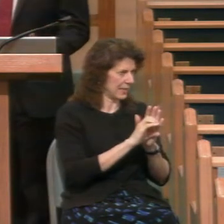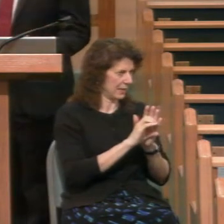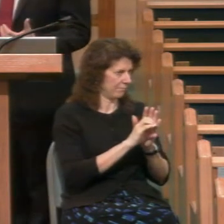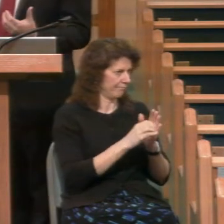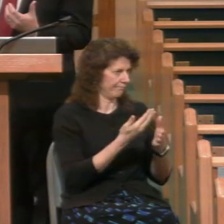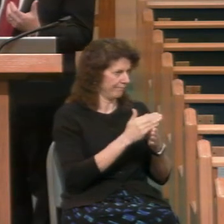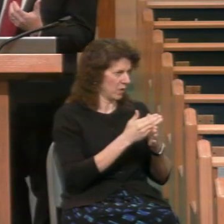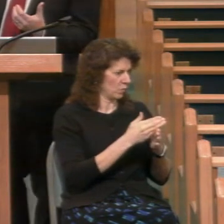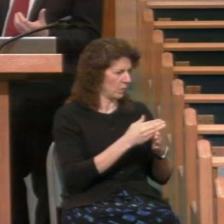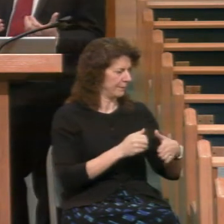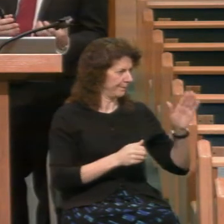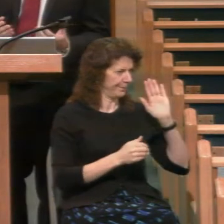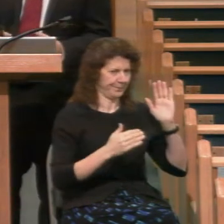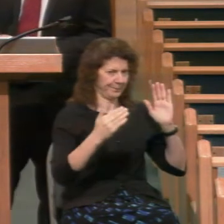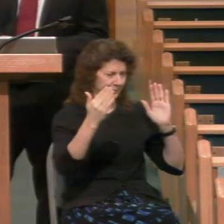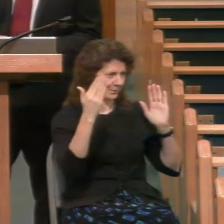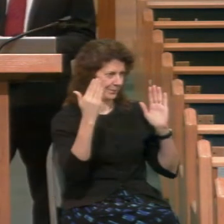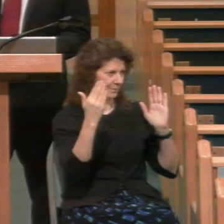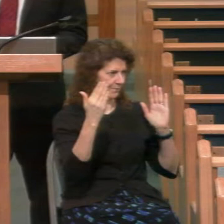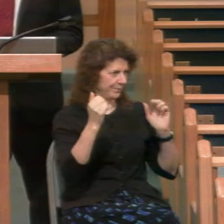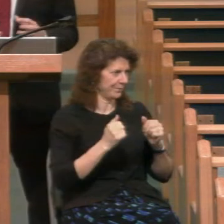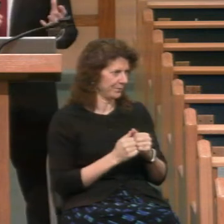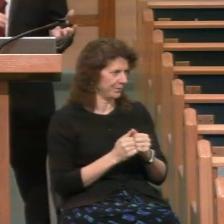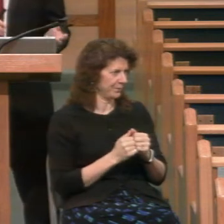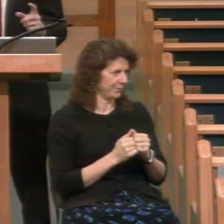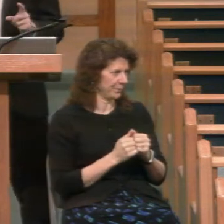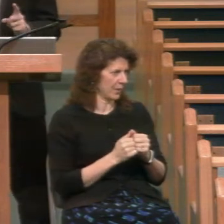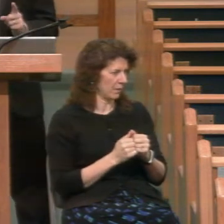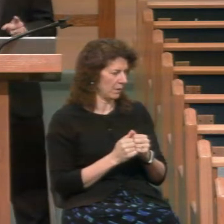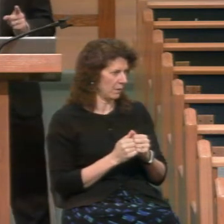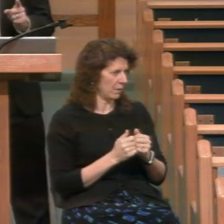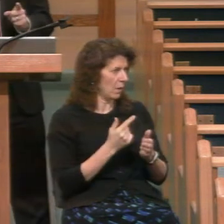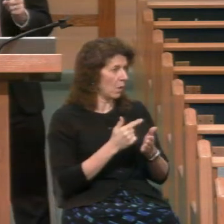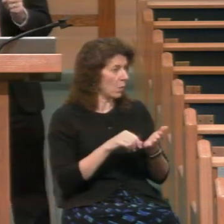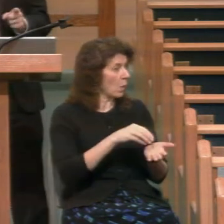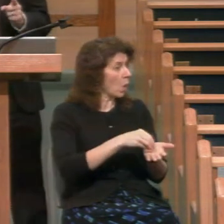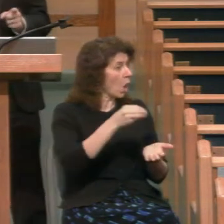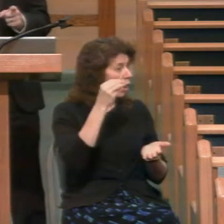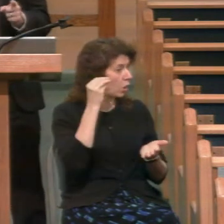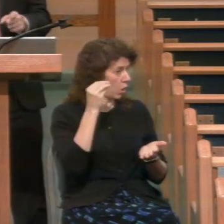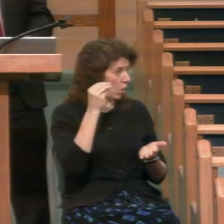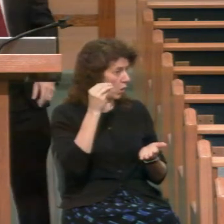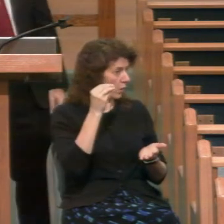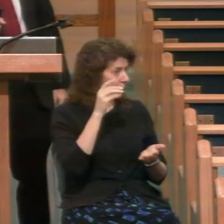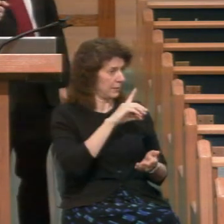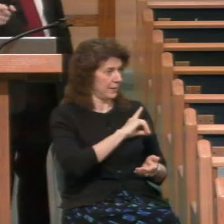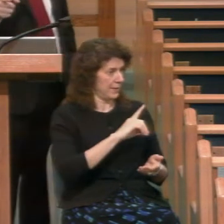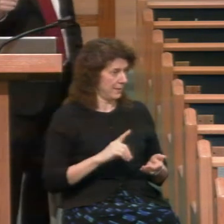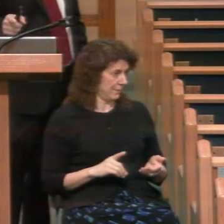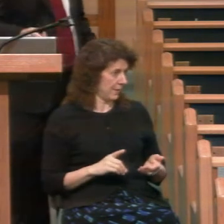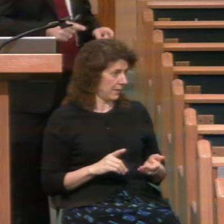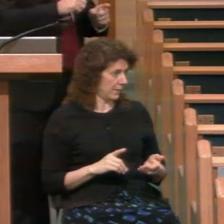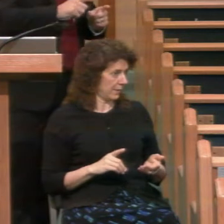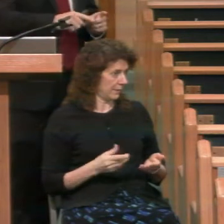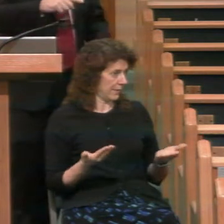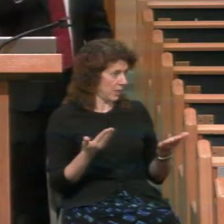Goliath. And so he steps onto the scene in a big way. But what do we learn? What is David saying about himself here in this verse